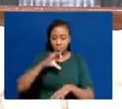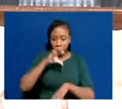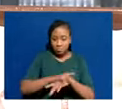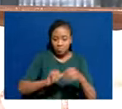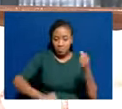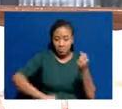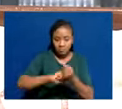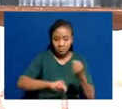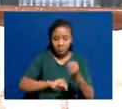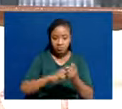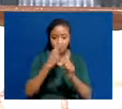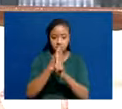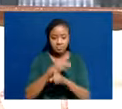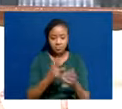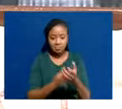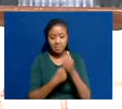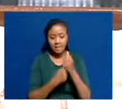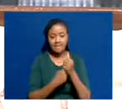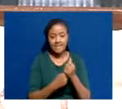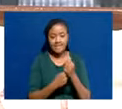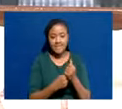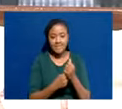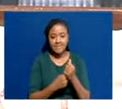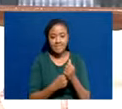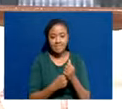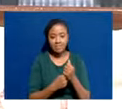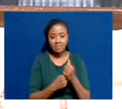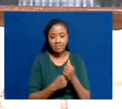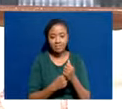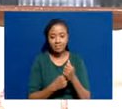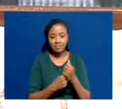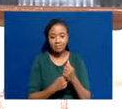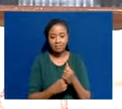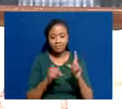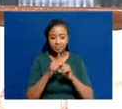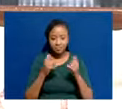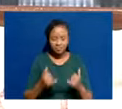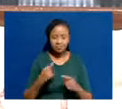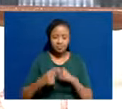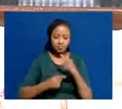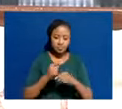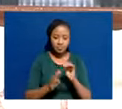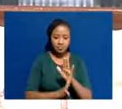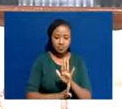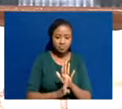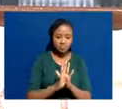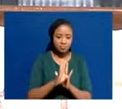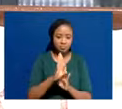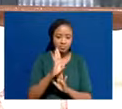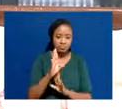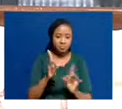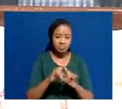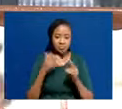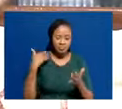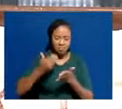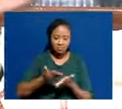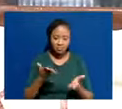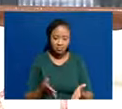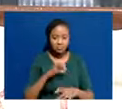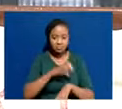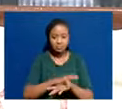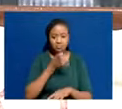different partners, and plus what Nairobi Water is collecting now, and we're moving now to smart meters. We have now the water police. People in Langata